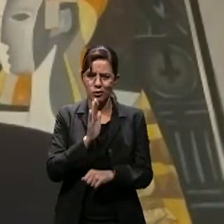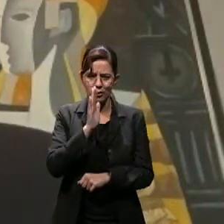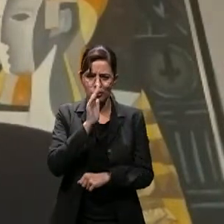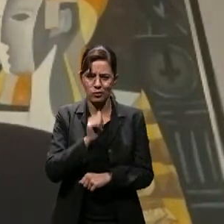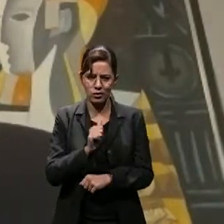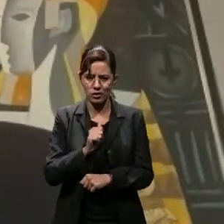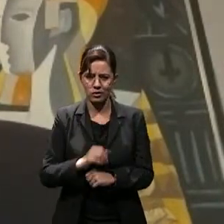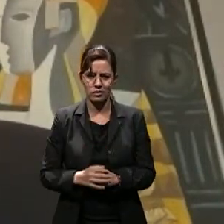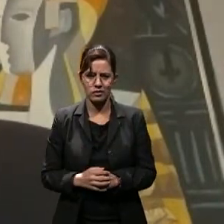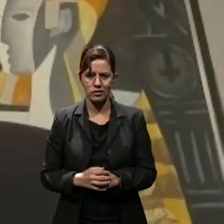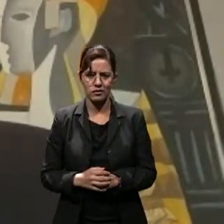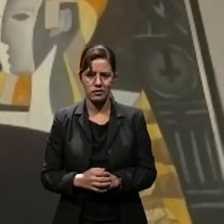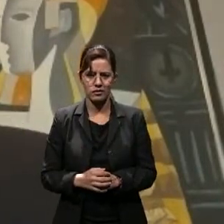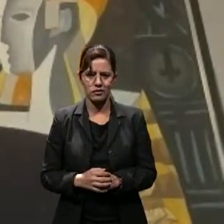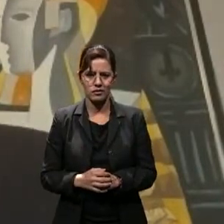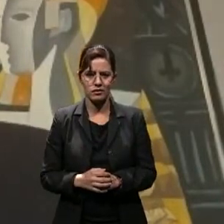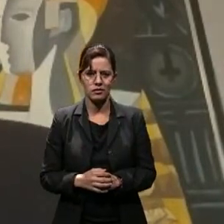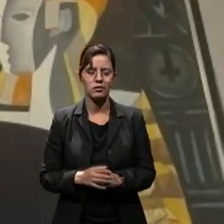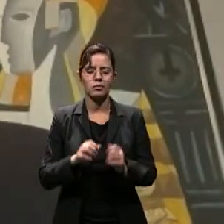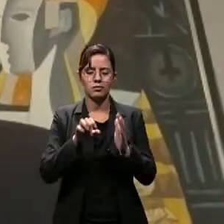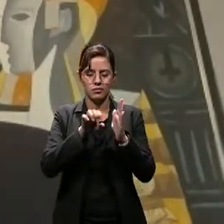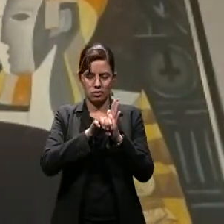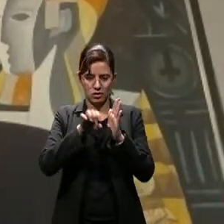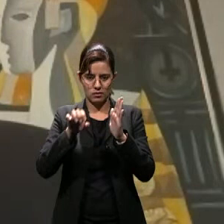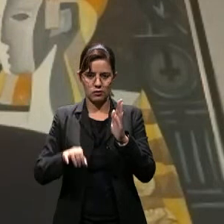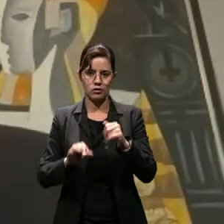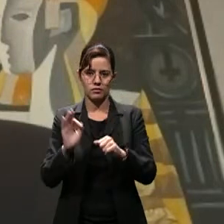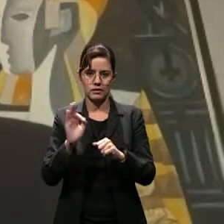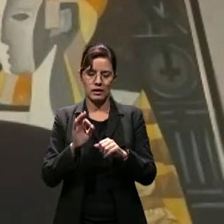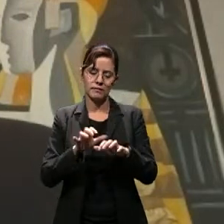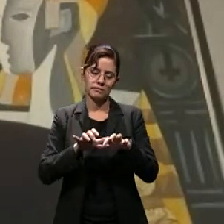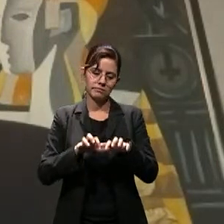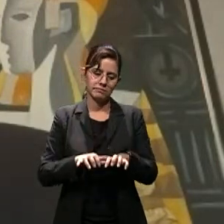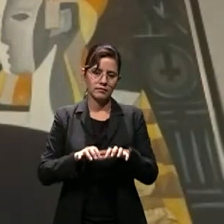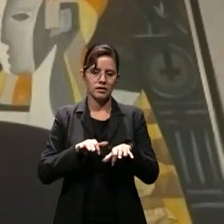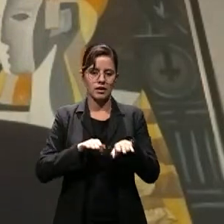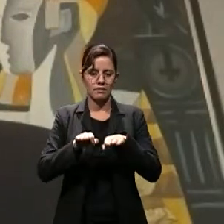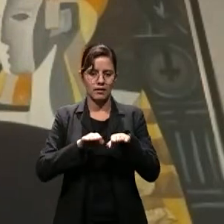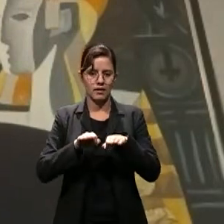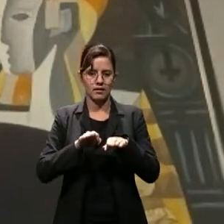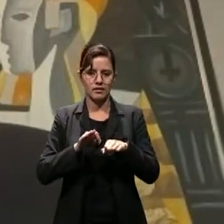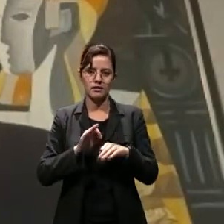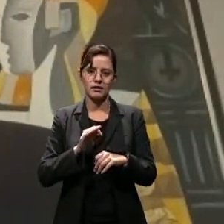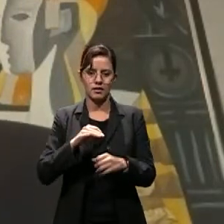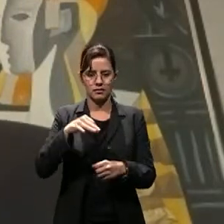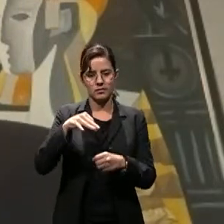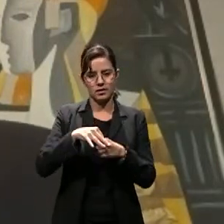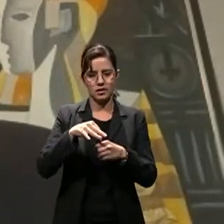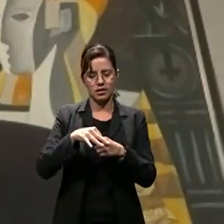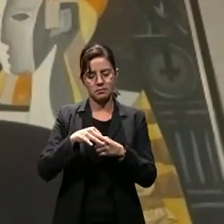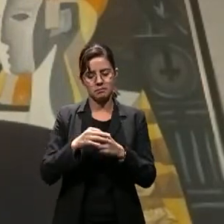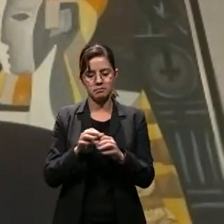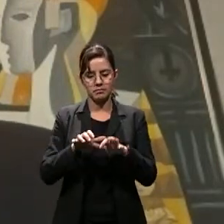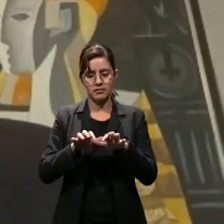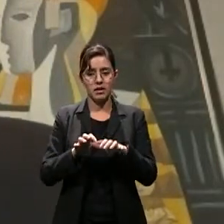In the electoral body, it's like a script because it really feels like it's a